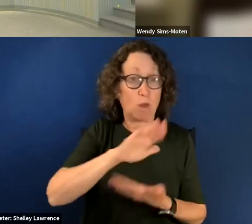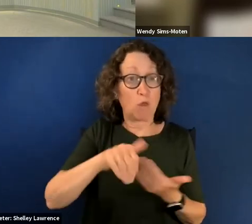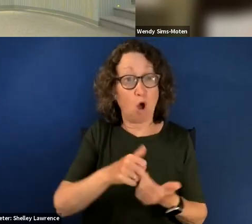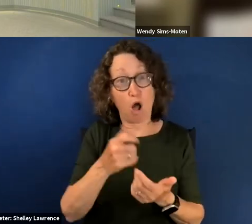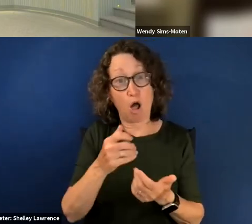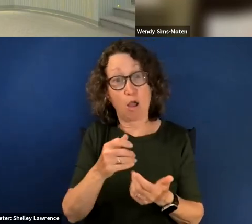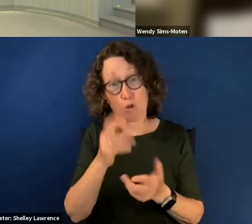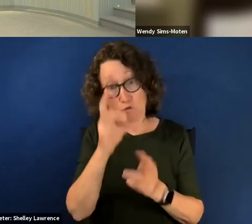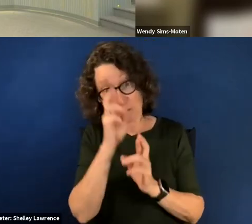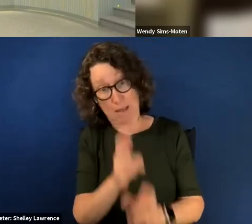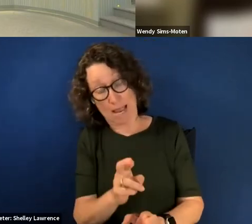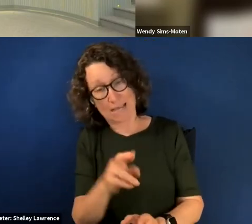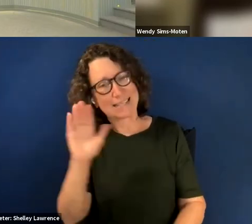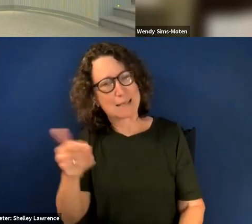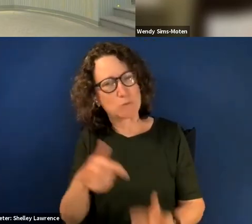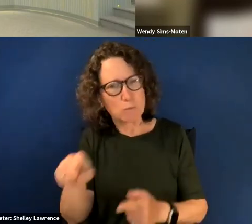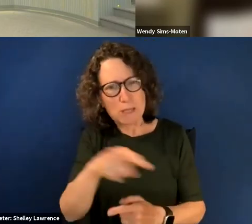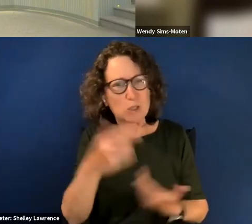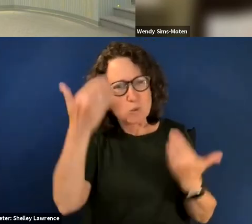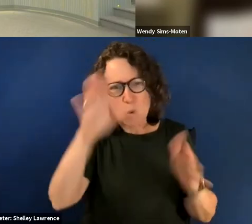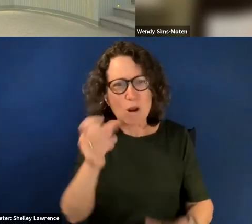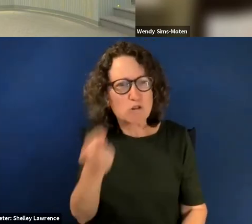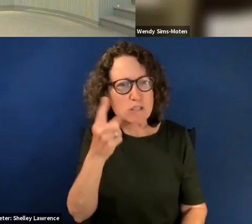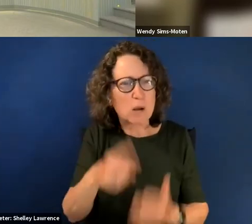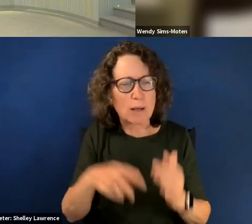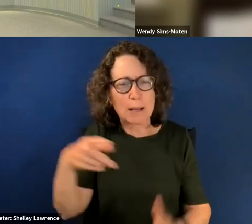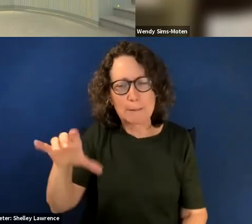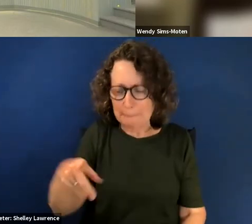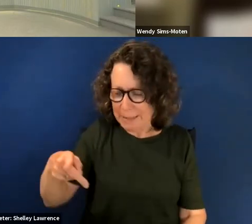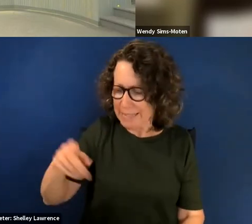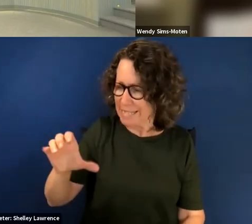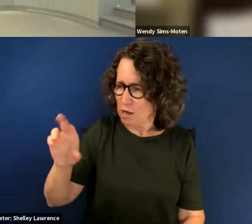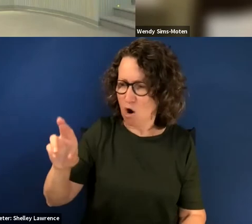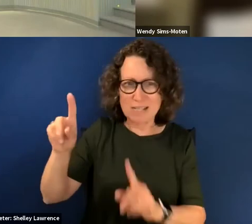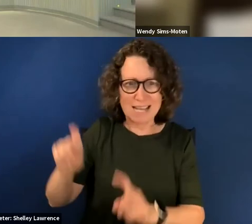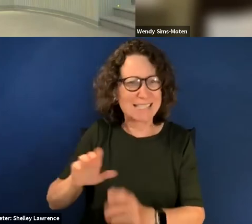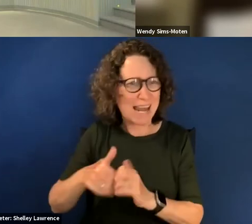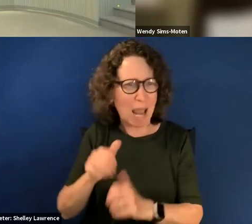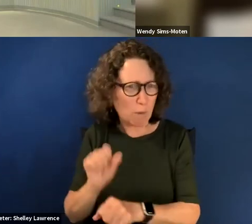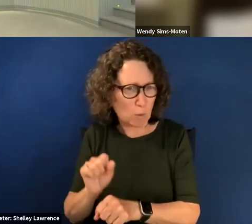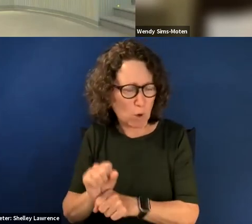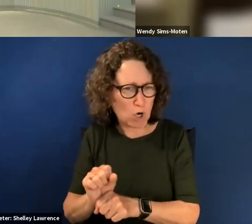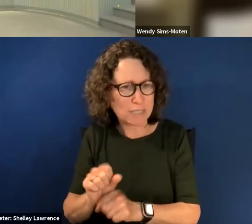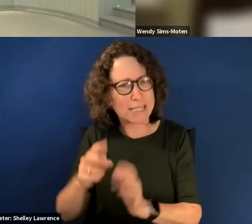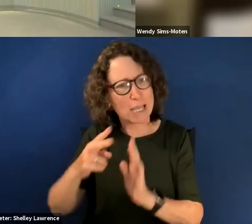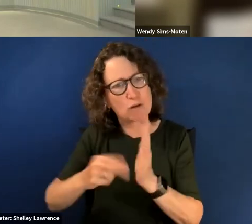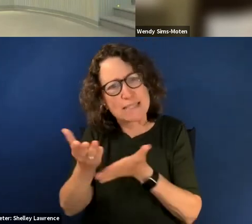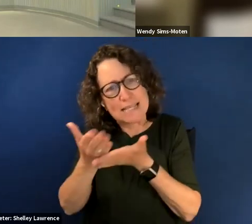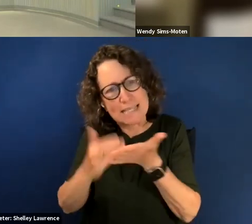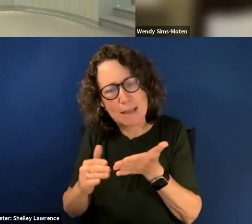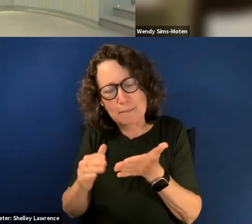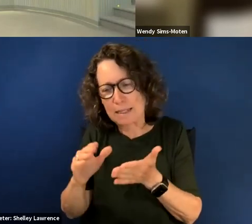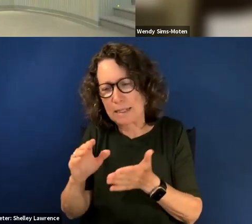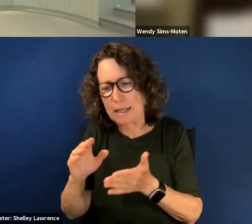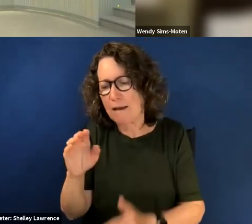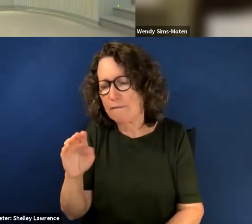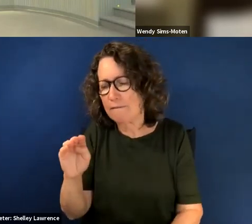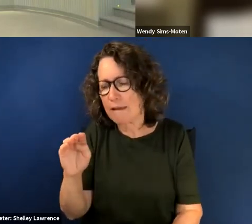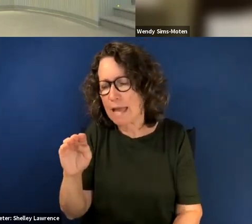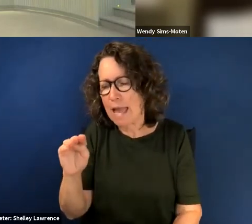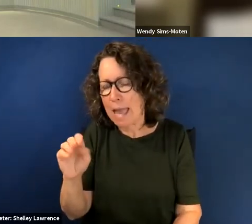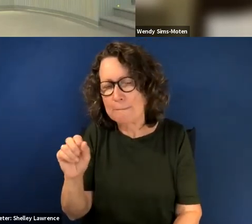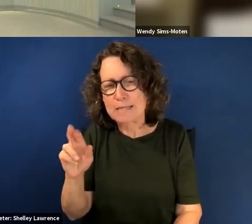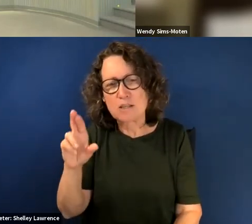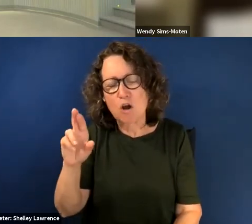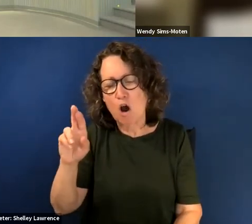respect, it seems to me that you really don't understand what a PCR test is and how it works. It reads a segment of messenger RNA and not